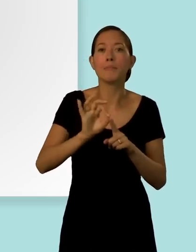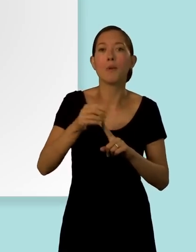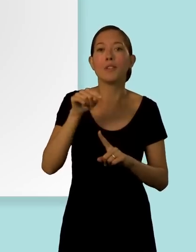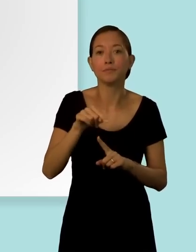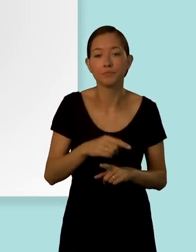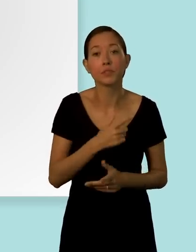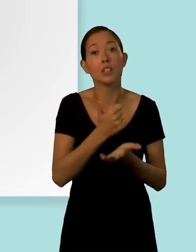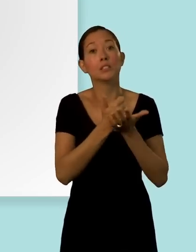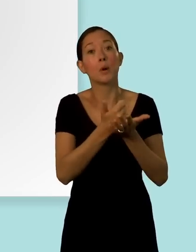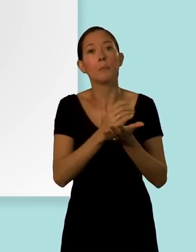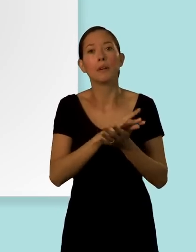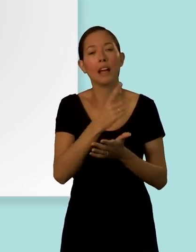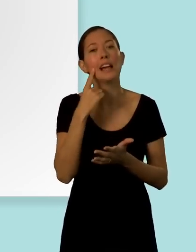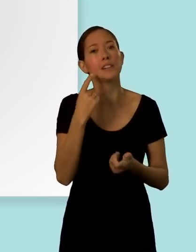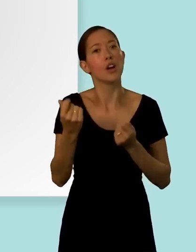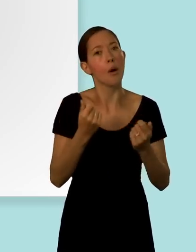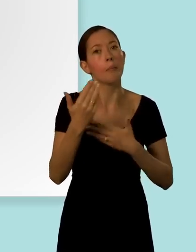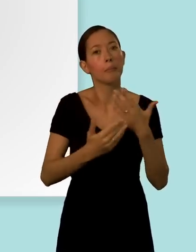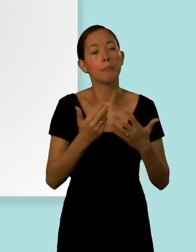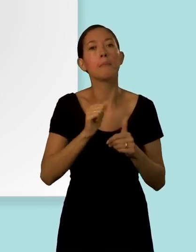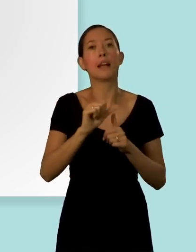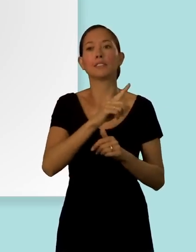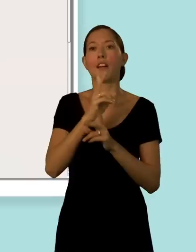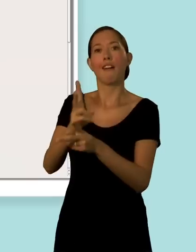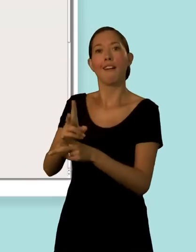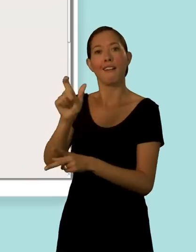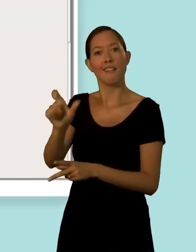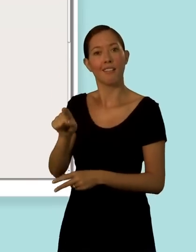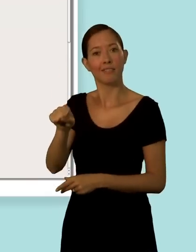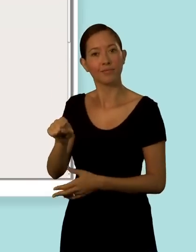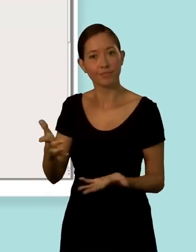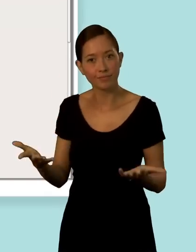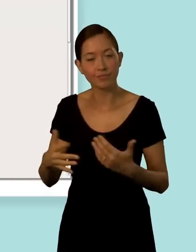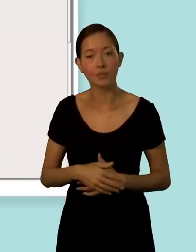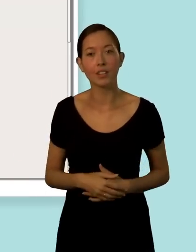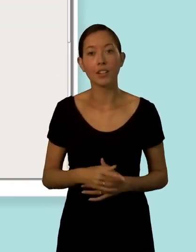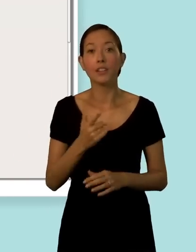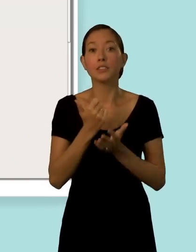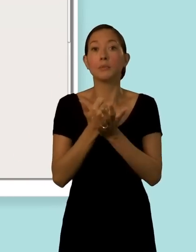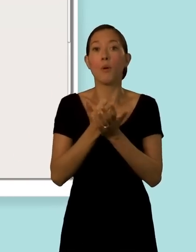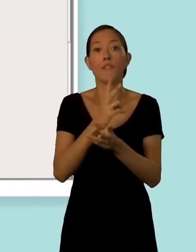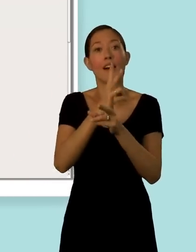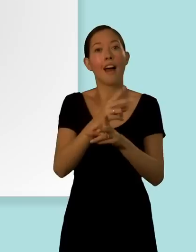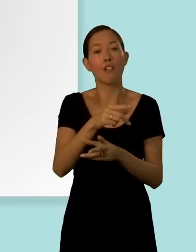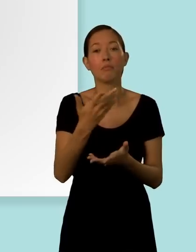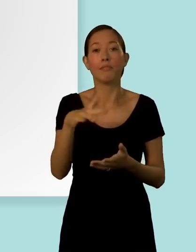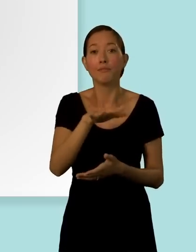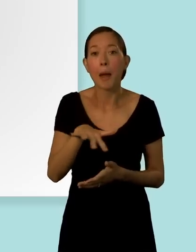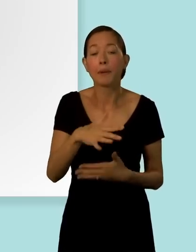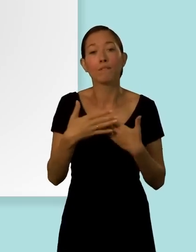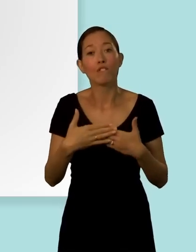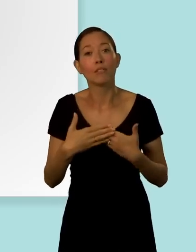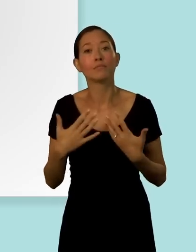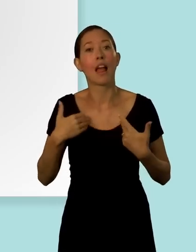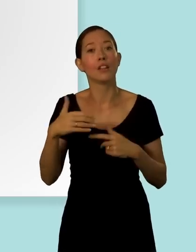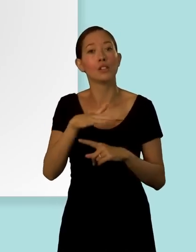support forum like Talking Point. Getting support will make it easier for you to cope and better for the person you care for. Sources of